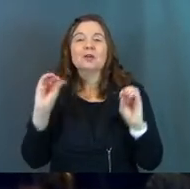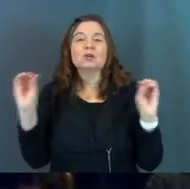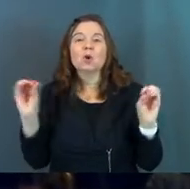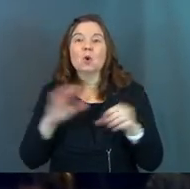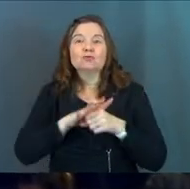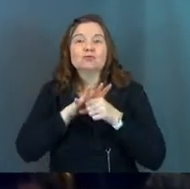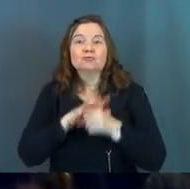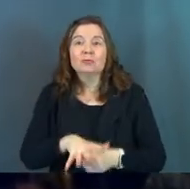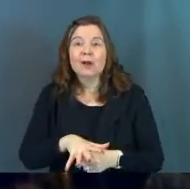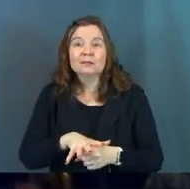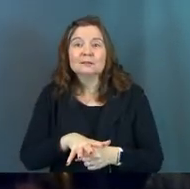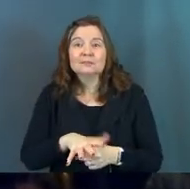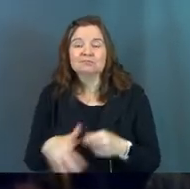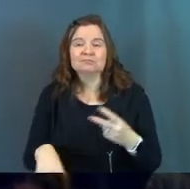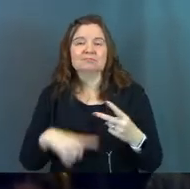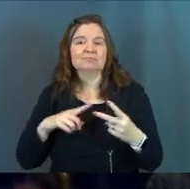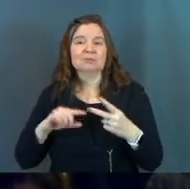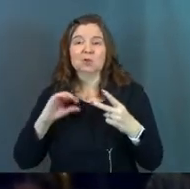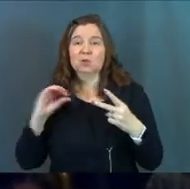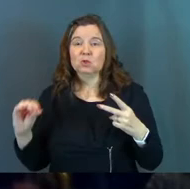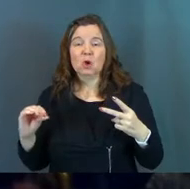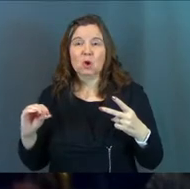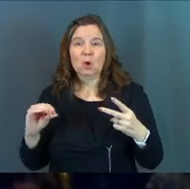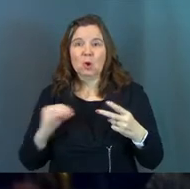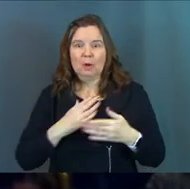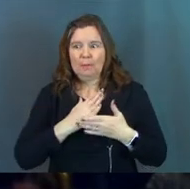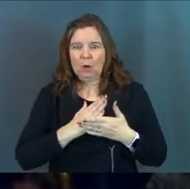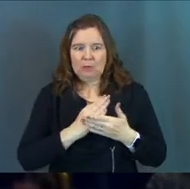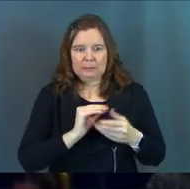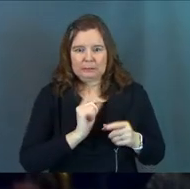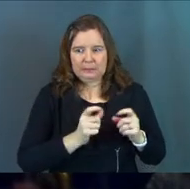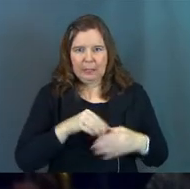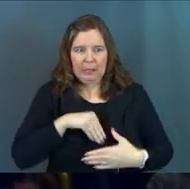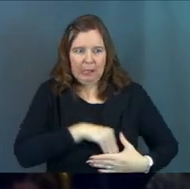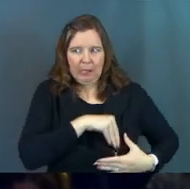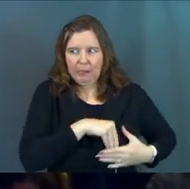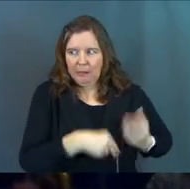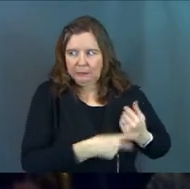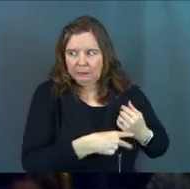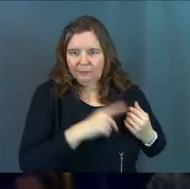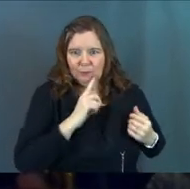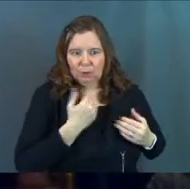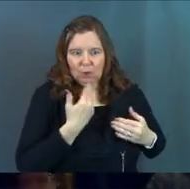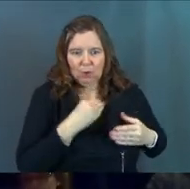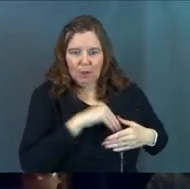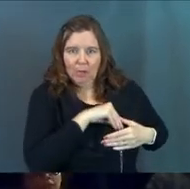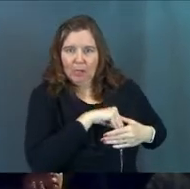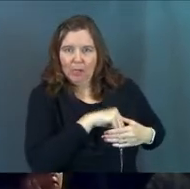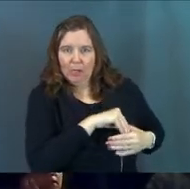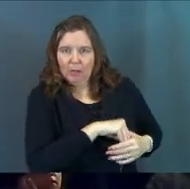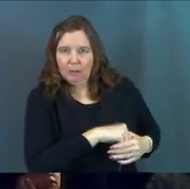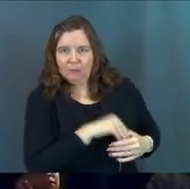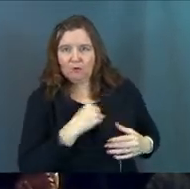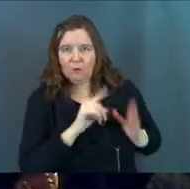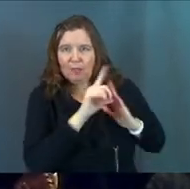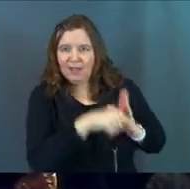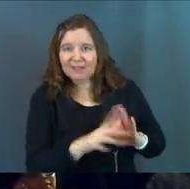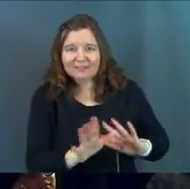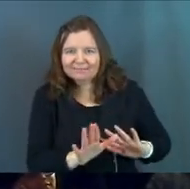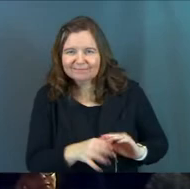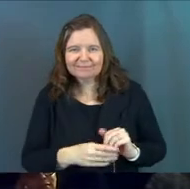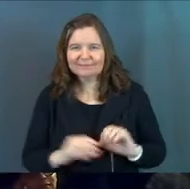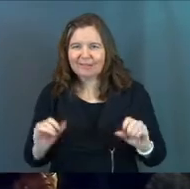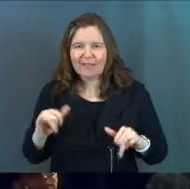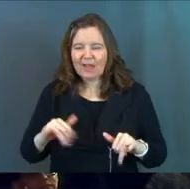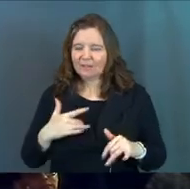no stress. There was going to be no rationing, like people stuffing food in their pockets, like I got the really good hors d'oeuvre, so I'm going to save some for later. There was